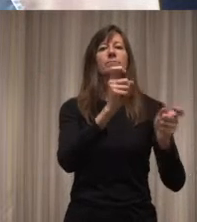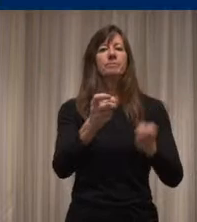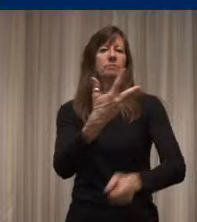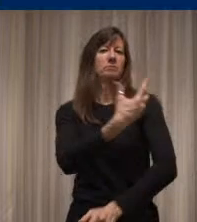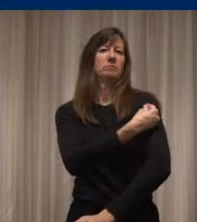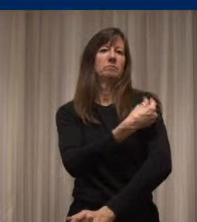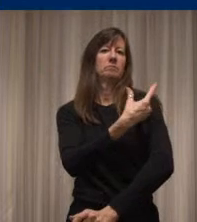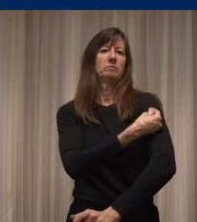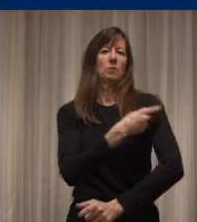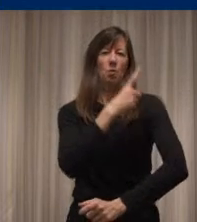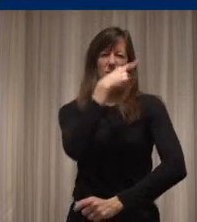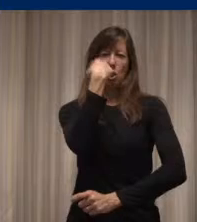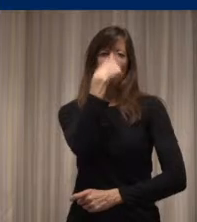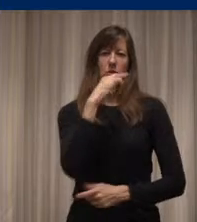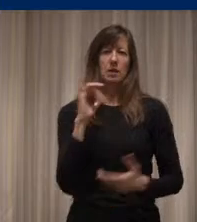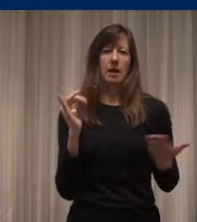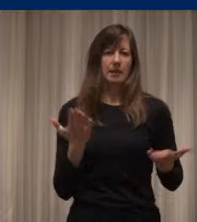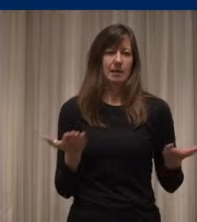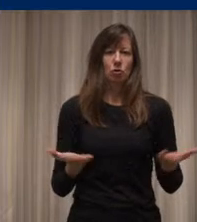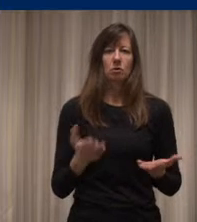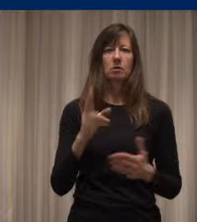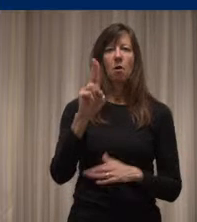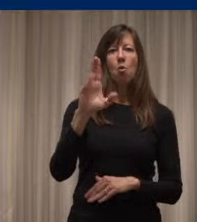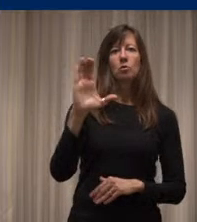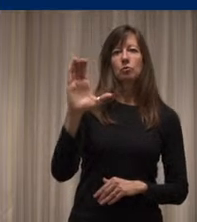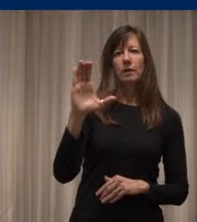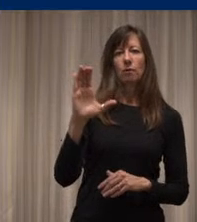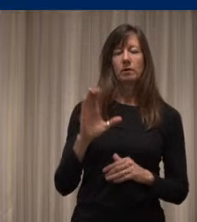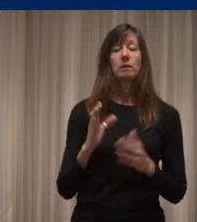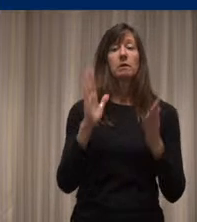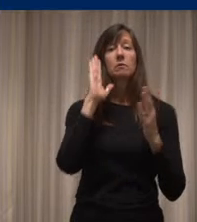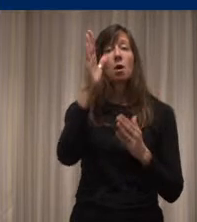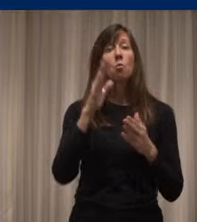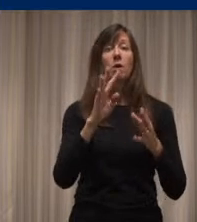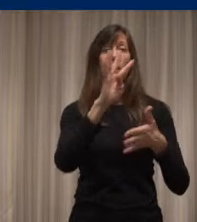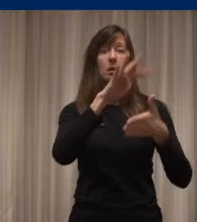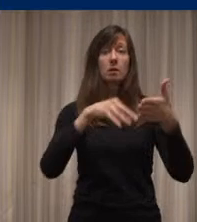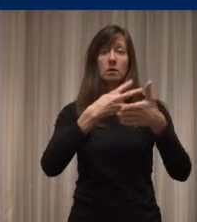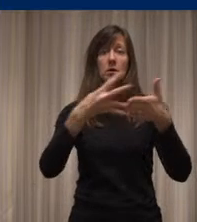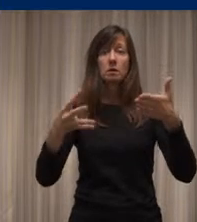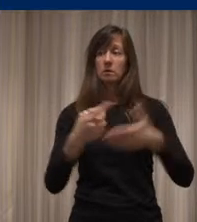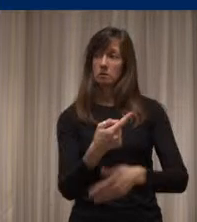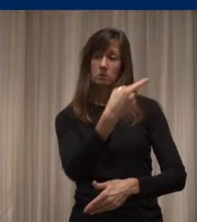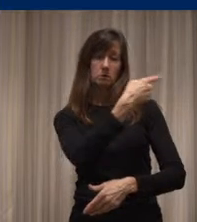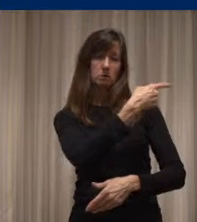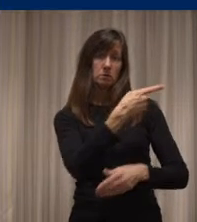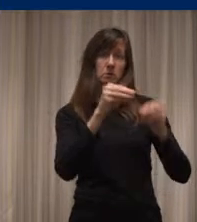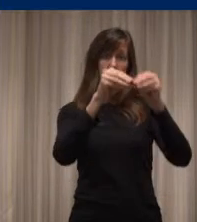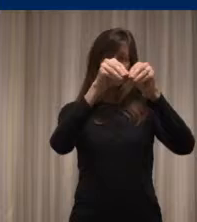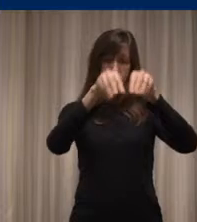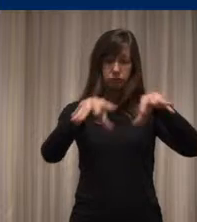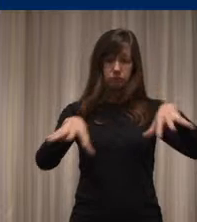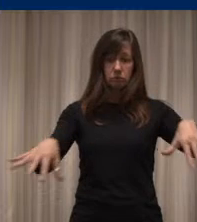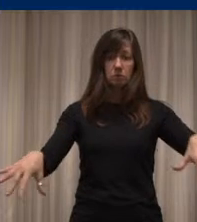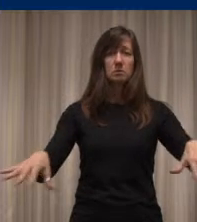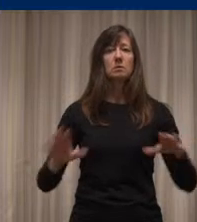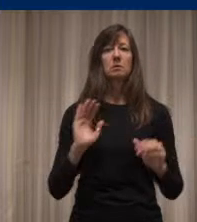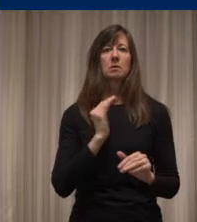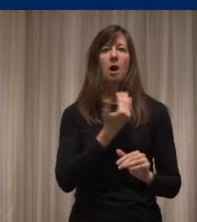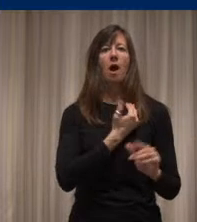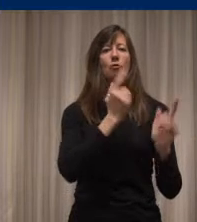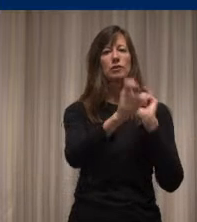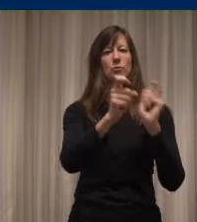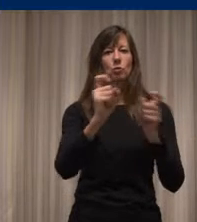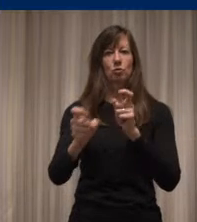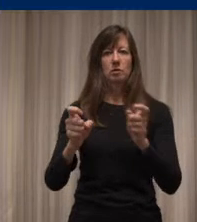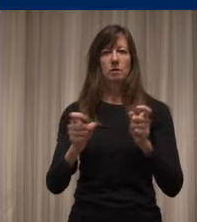put up this graph again, which shows you all the moving pieces of our vaccine distribution plan. Most important to